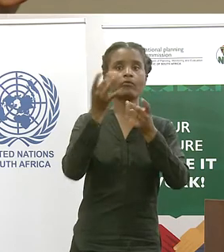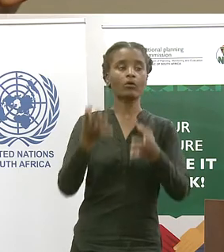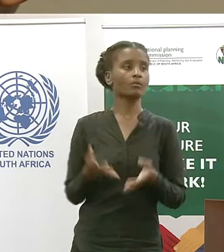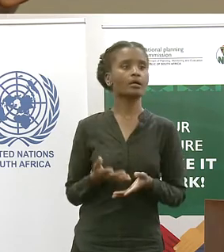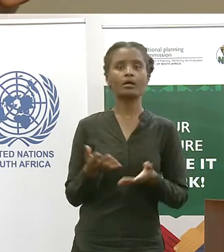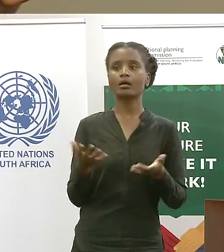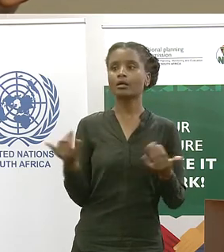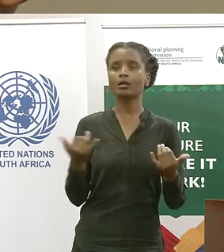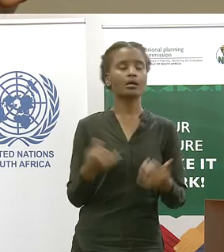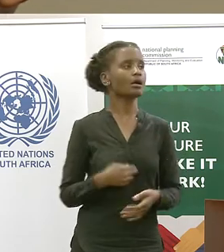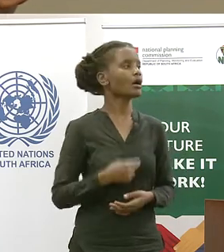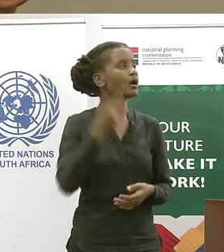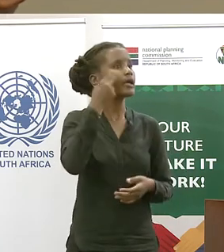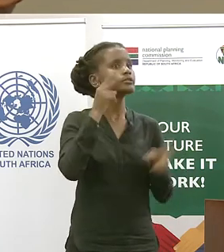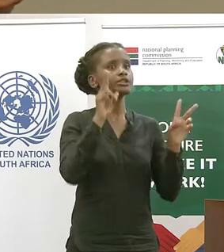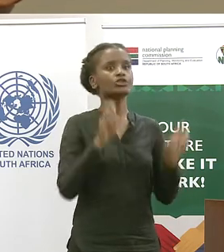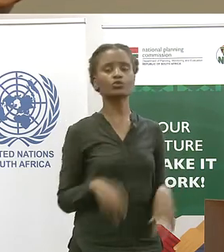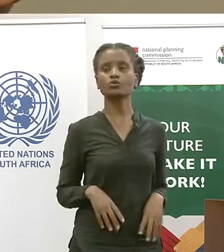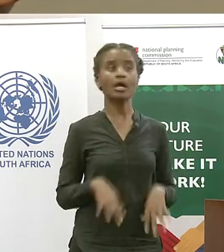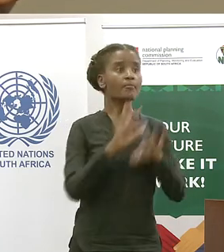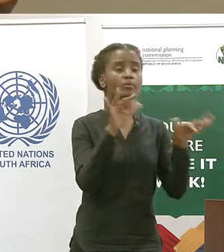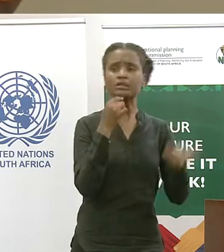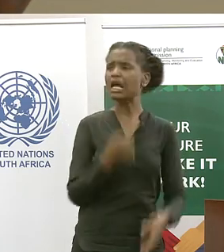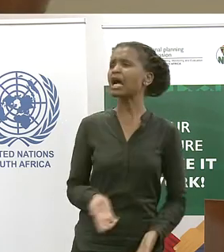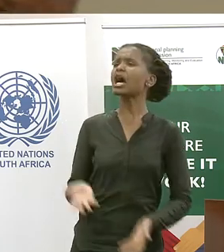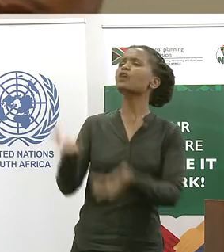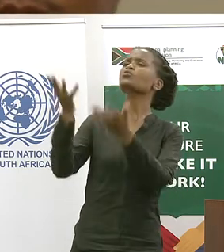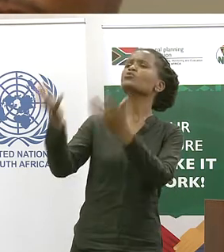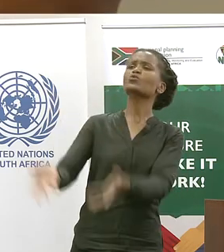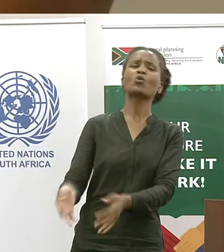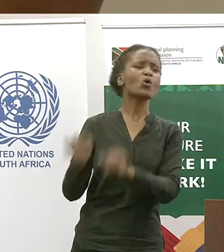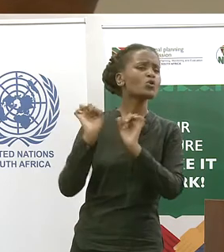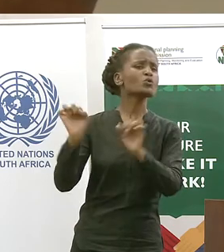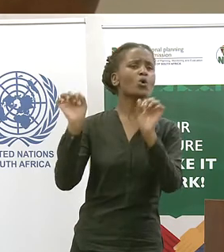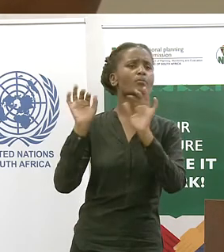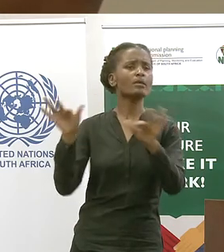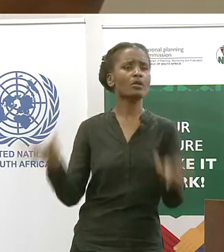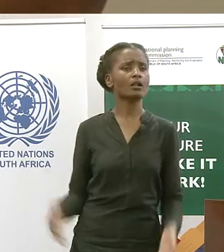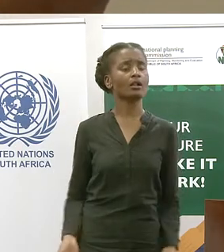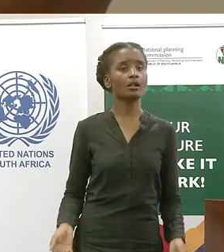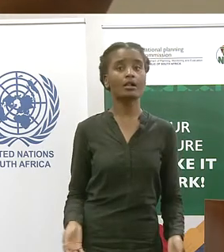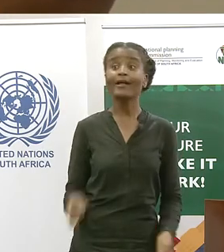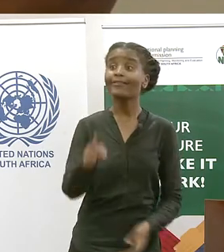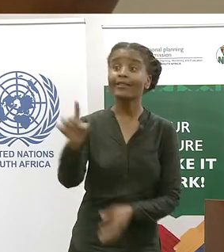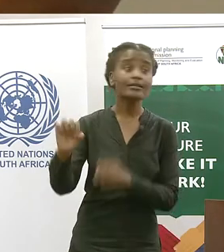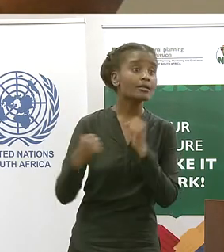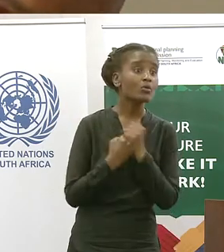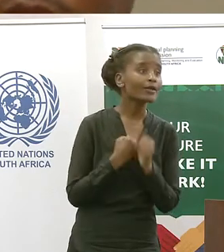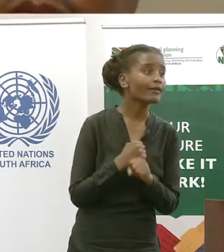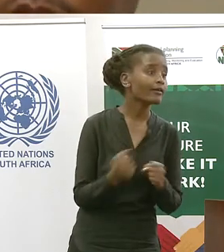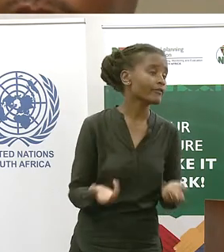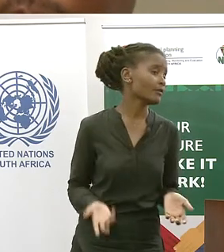yo, with her people. And the people are not there behind you. So we're just